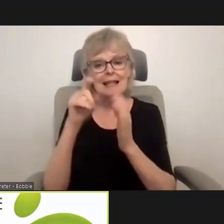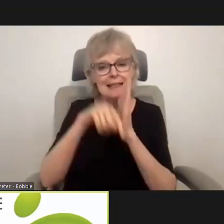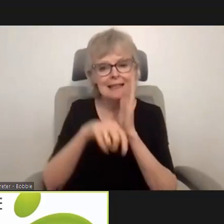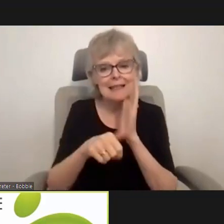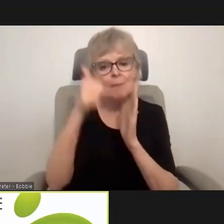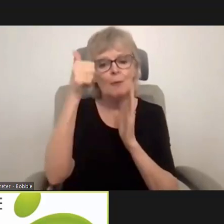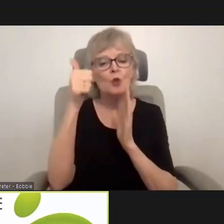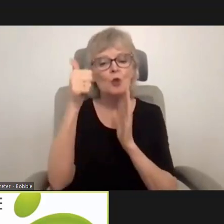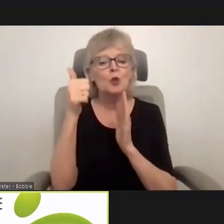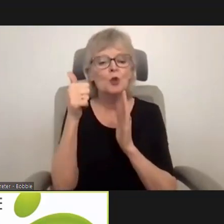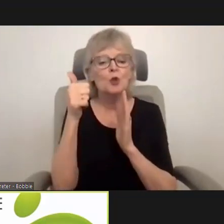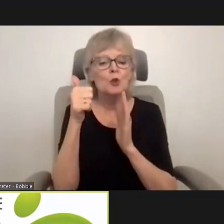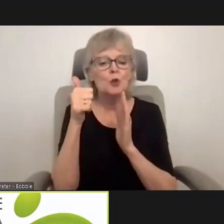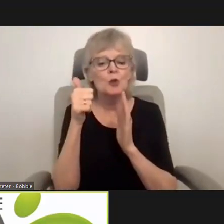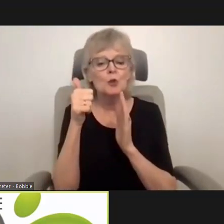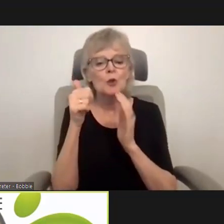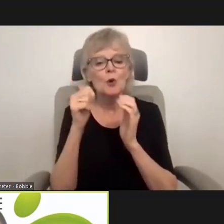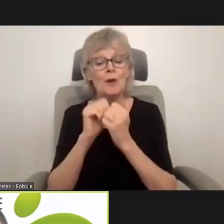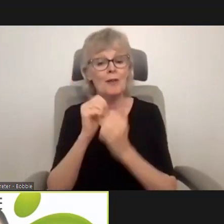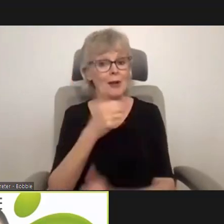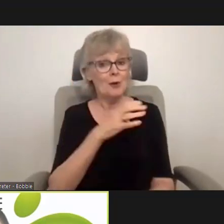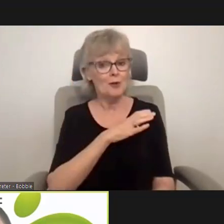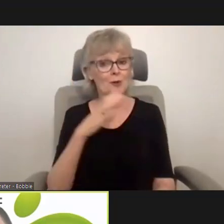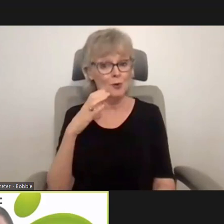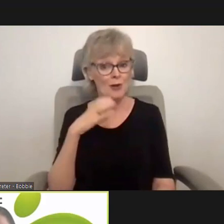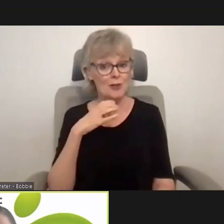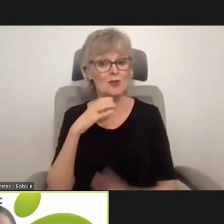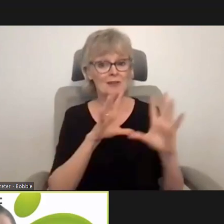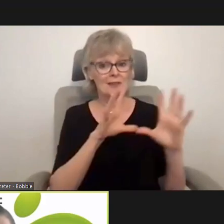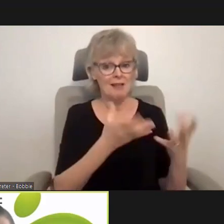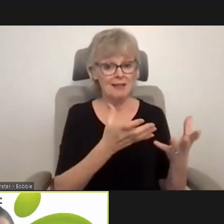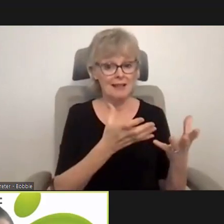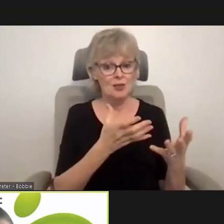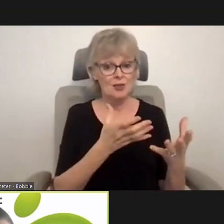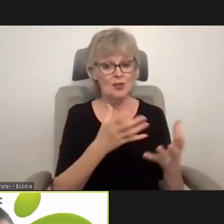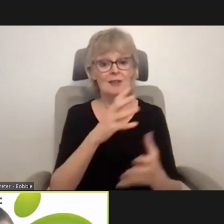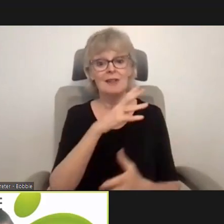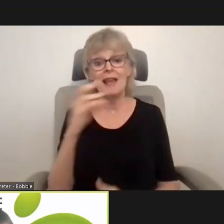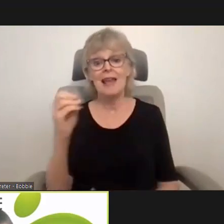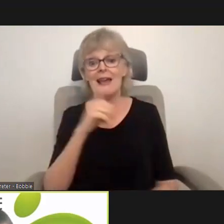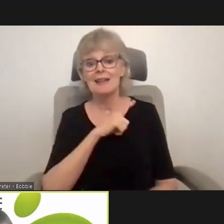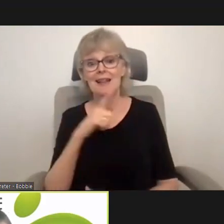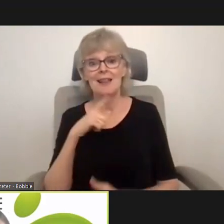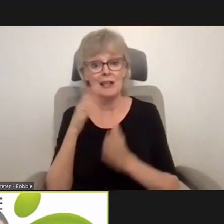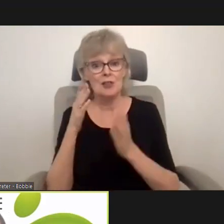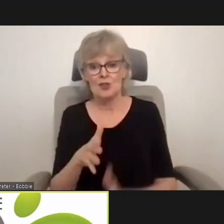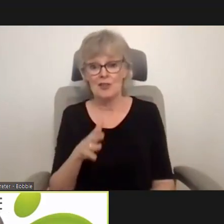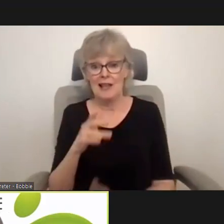our congressional delegation, as well as our legislators just down the street.